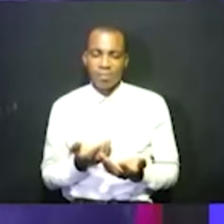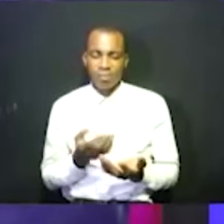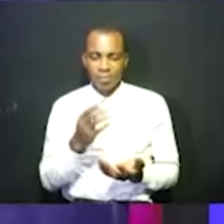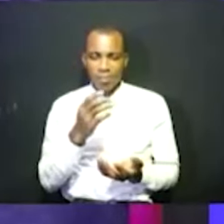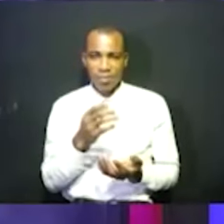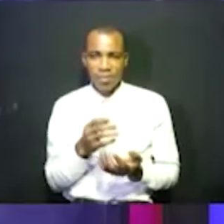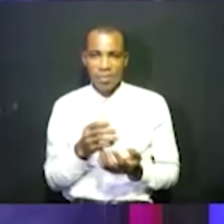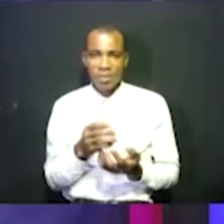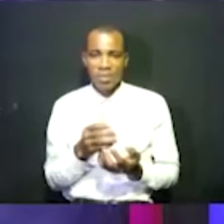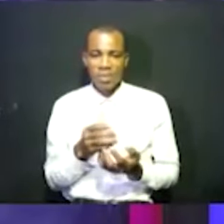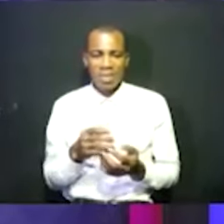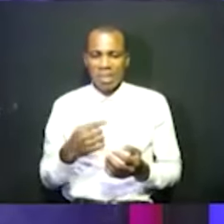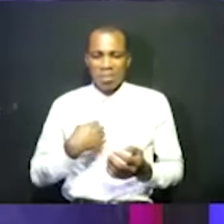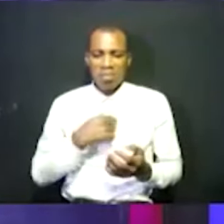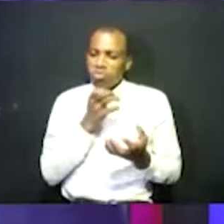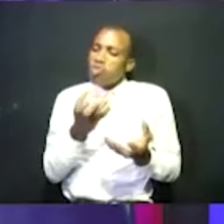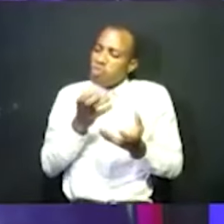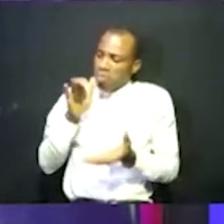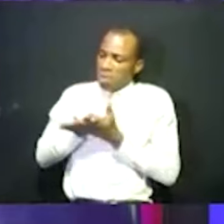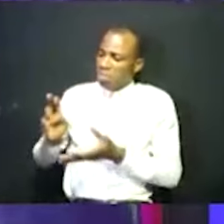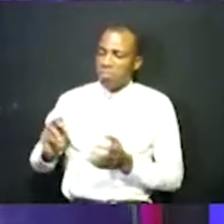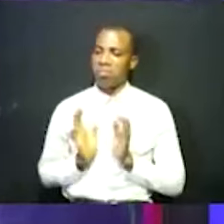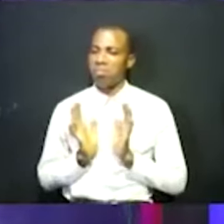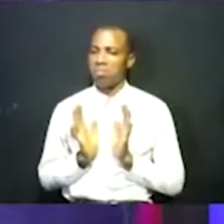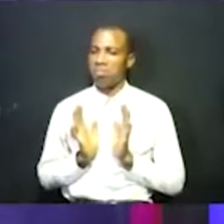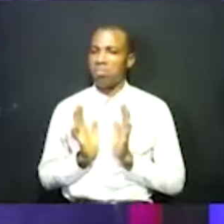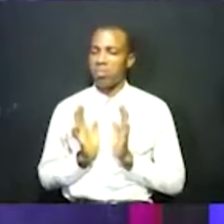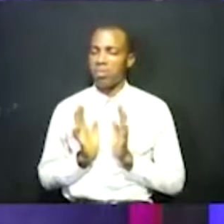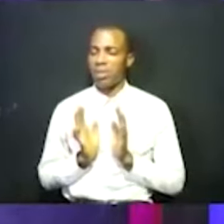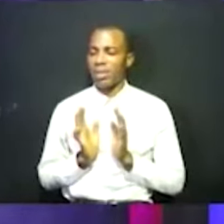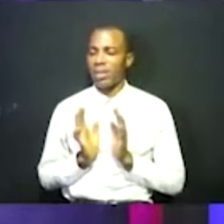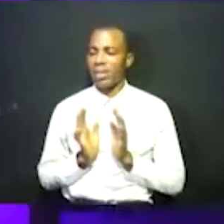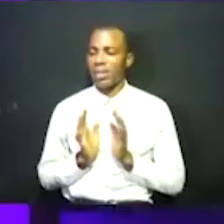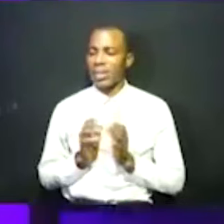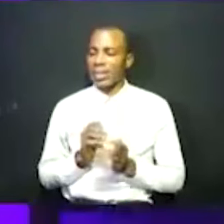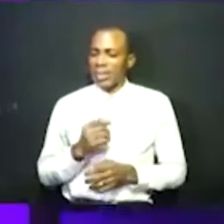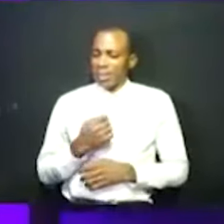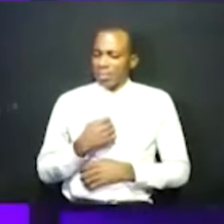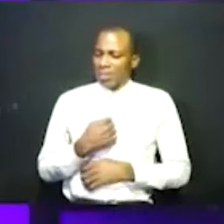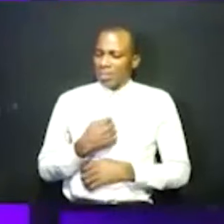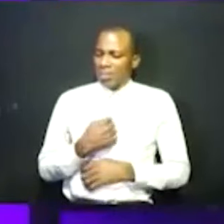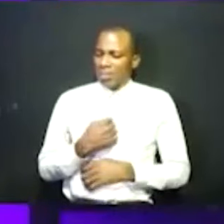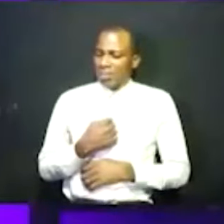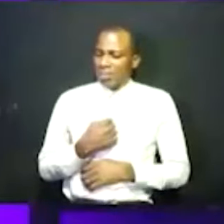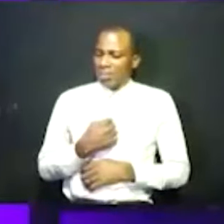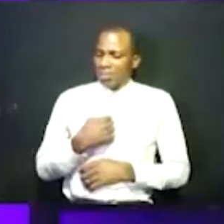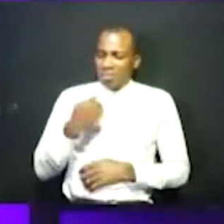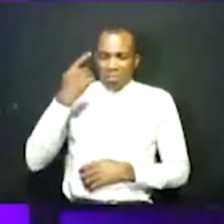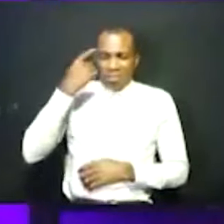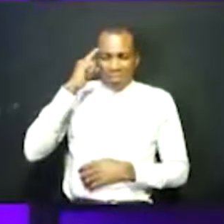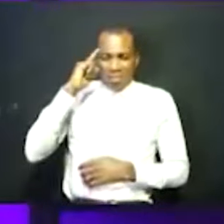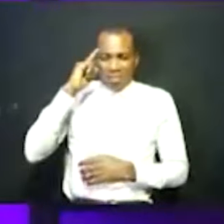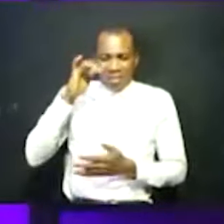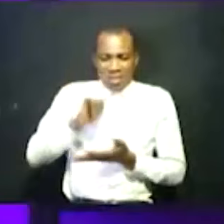don't want to marry him. And I don't think he desires to marry me